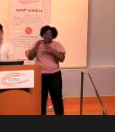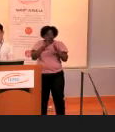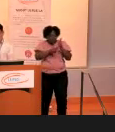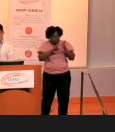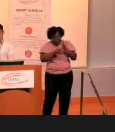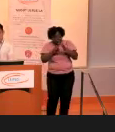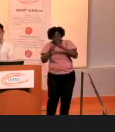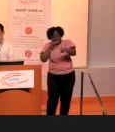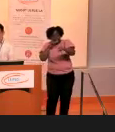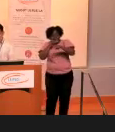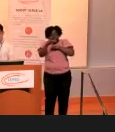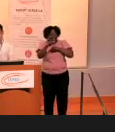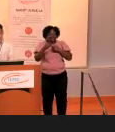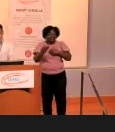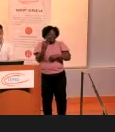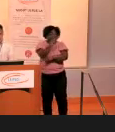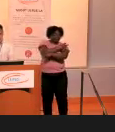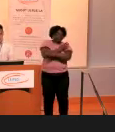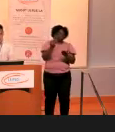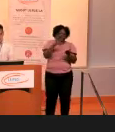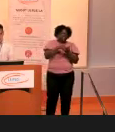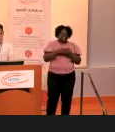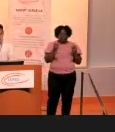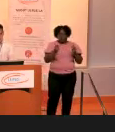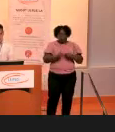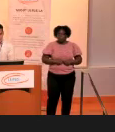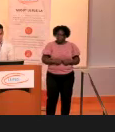be infused pretty quickly.